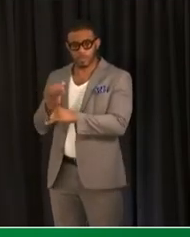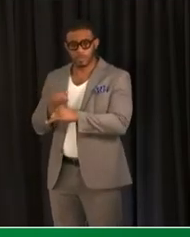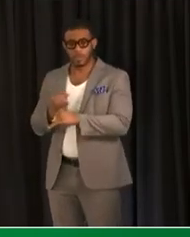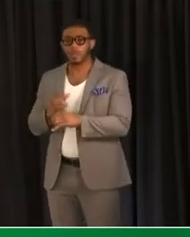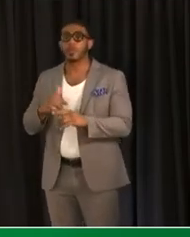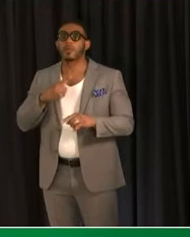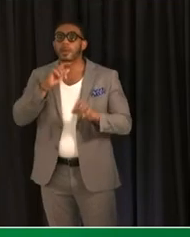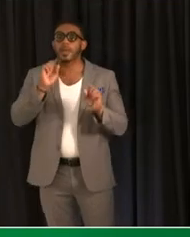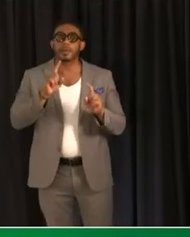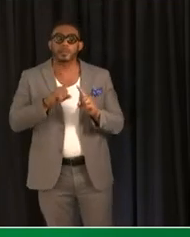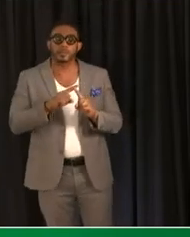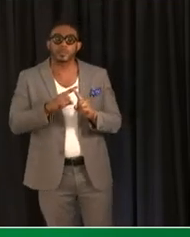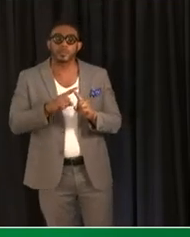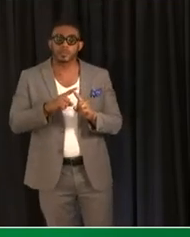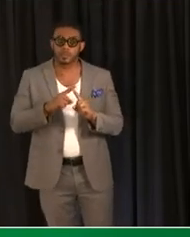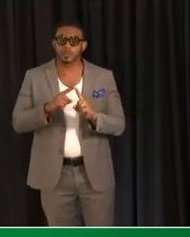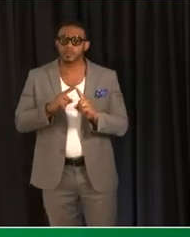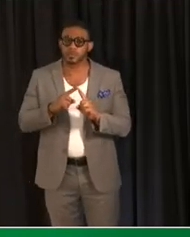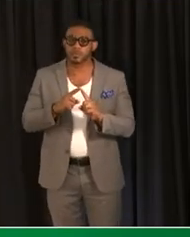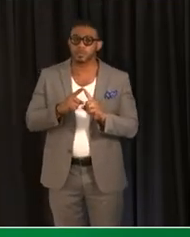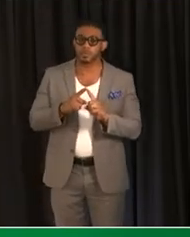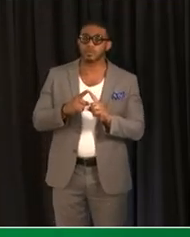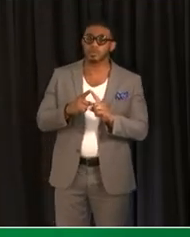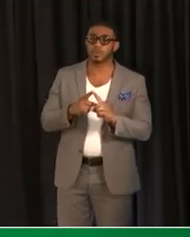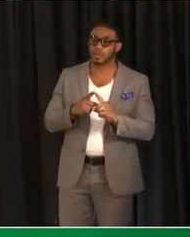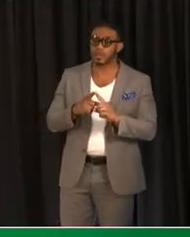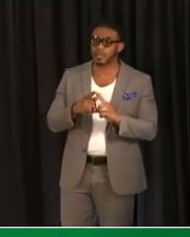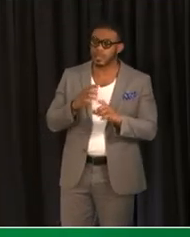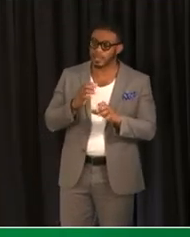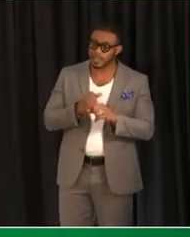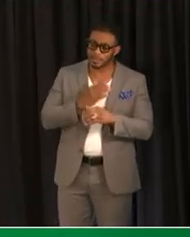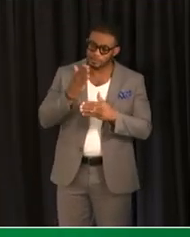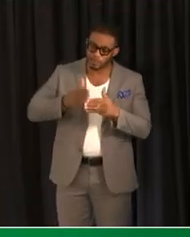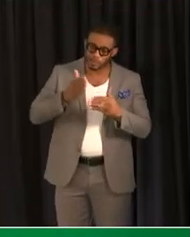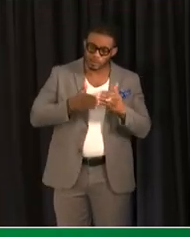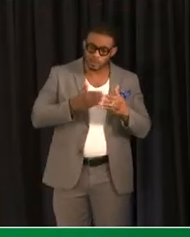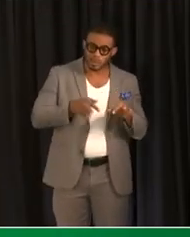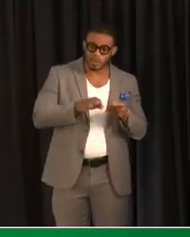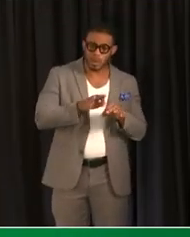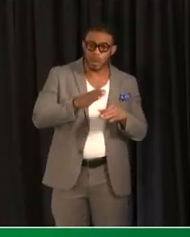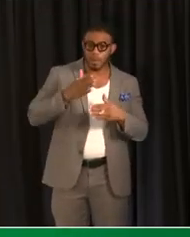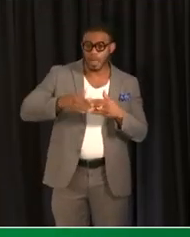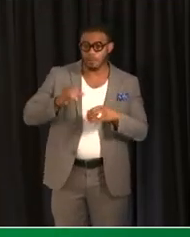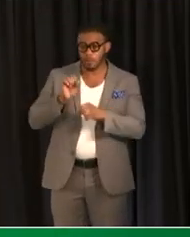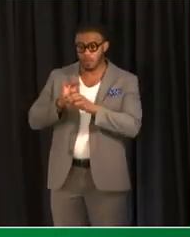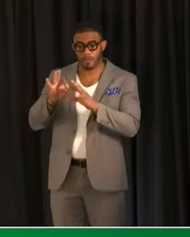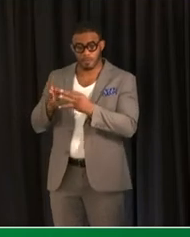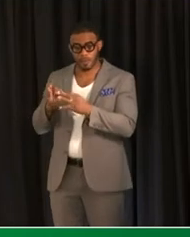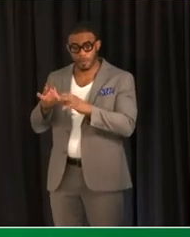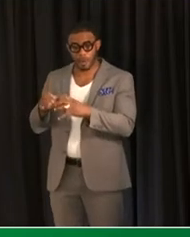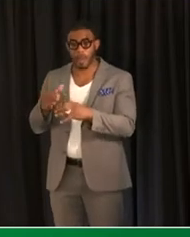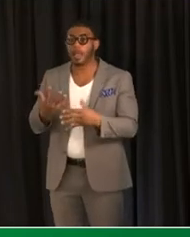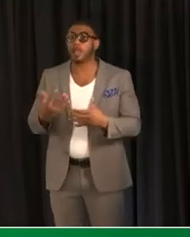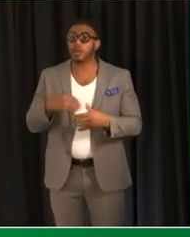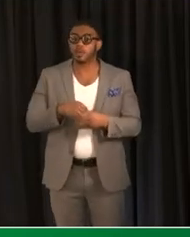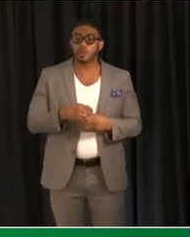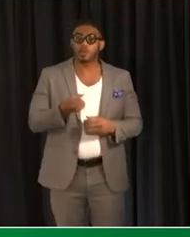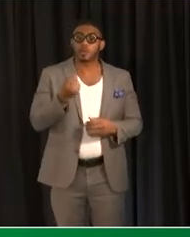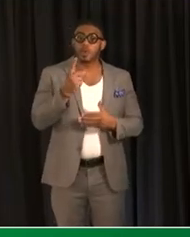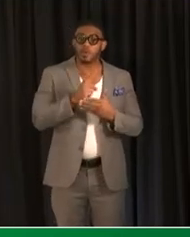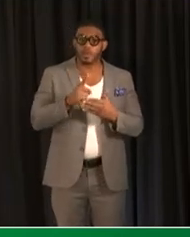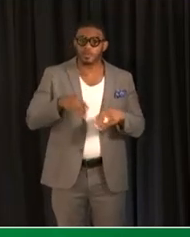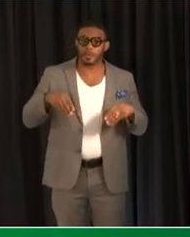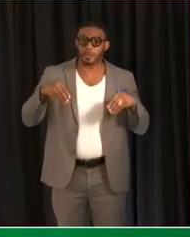institution. But we were able to get some really important things done on behalf of working families,